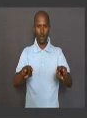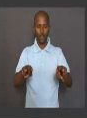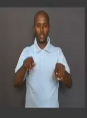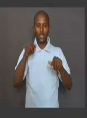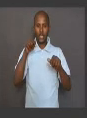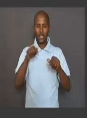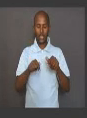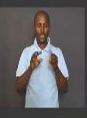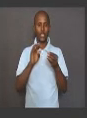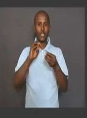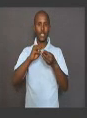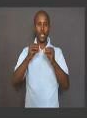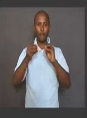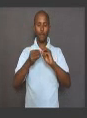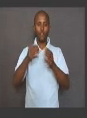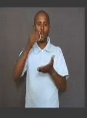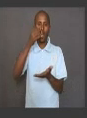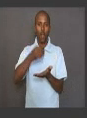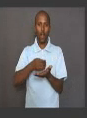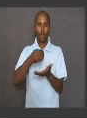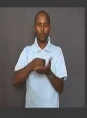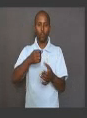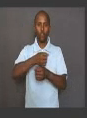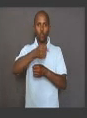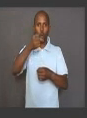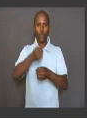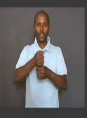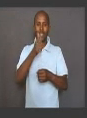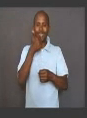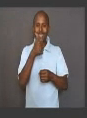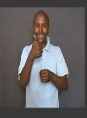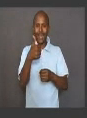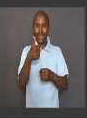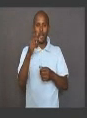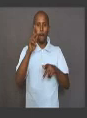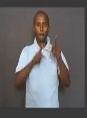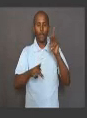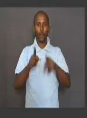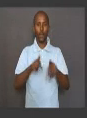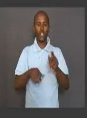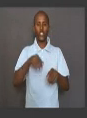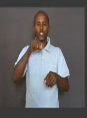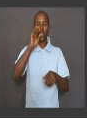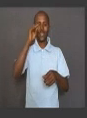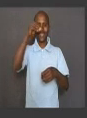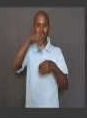Here are the number of cups of coffee 10 people drank in 1